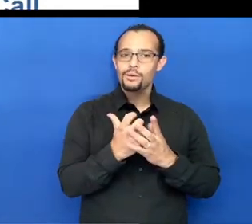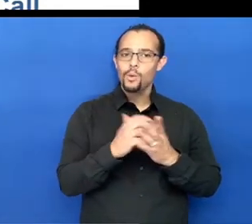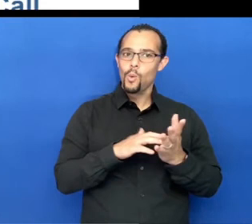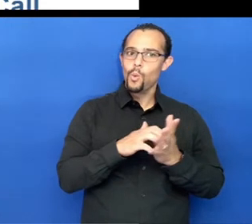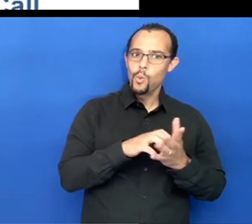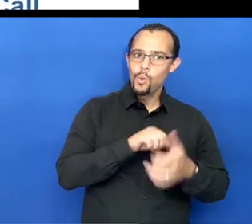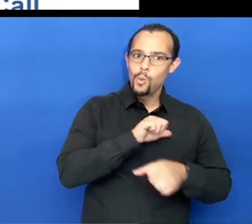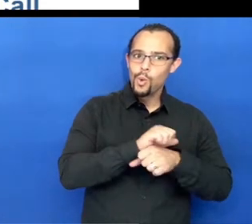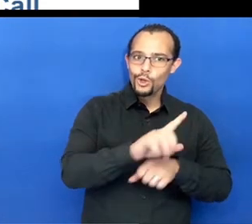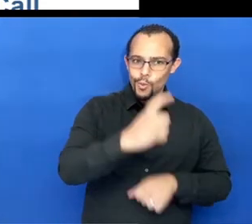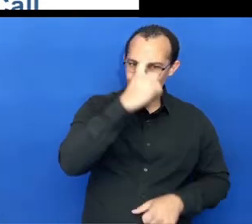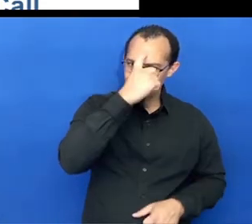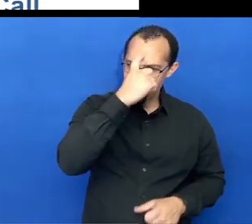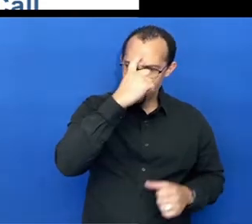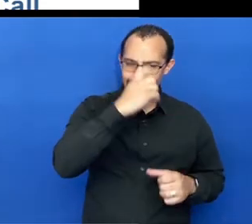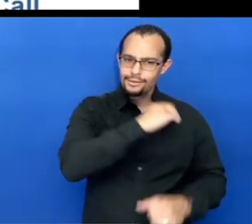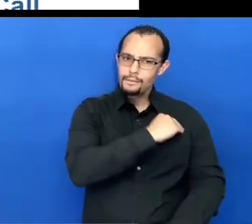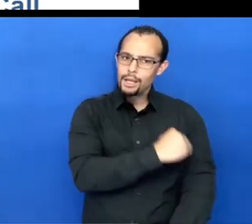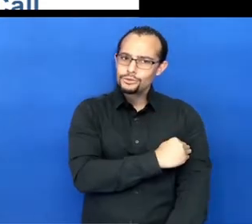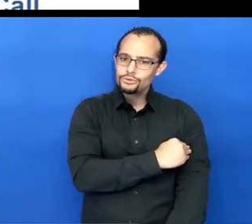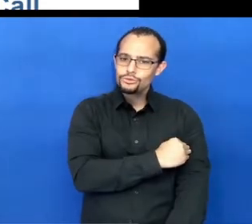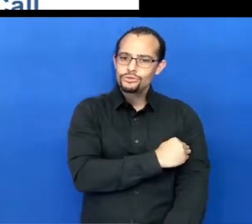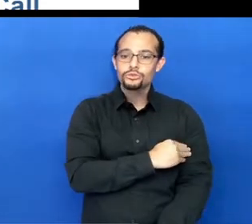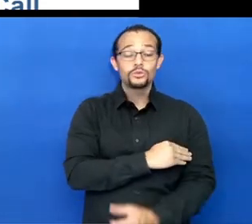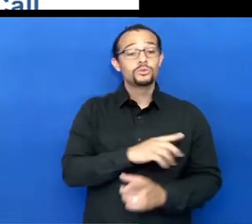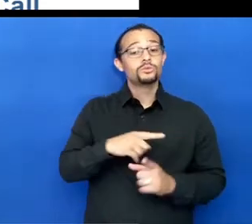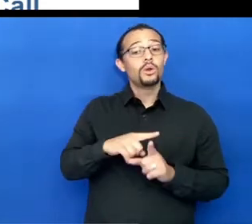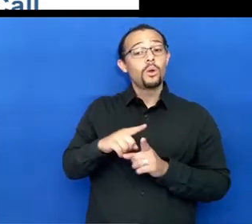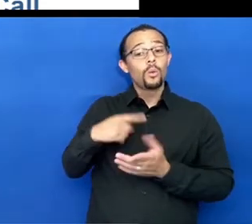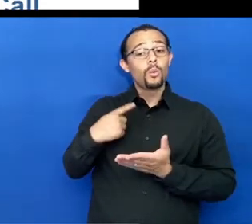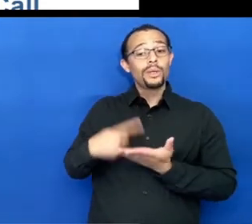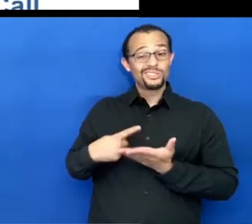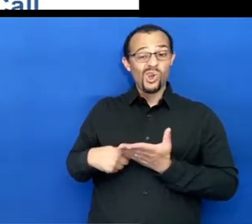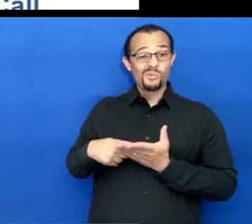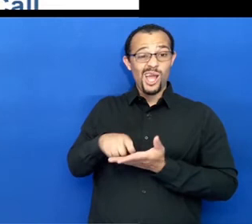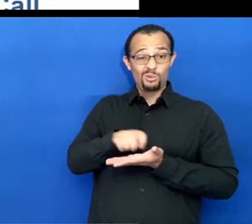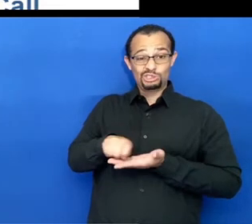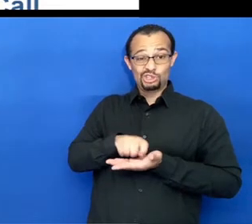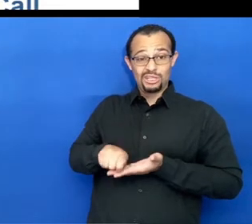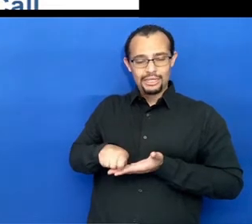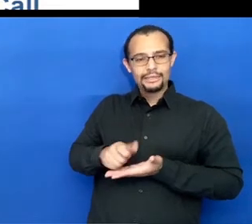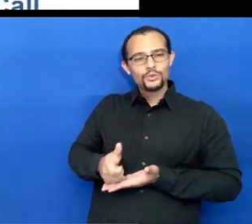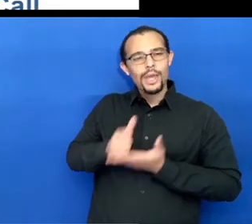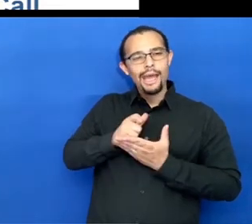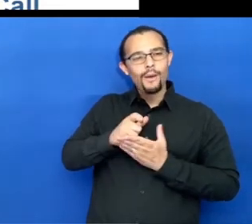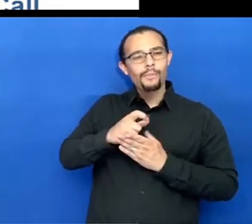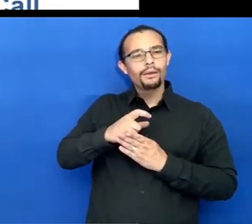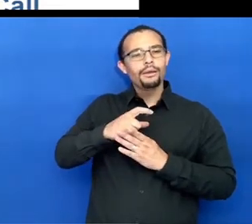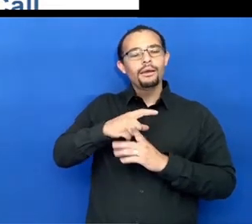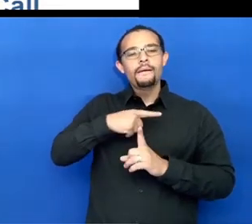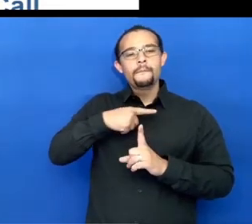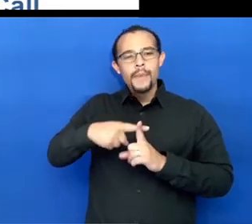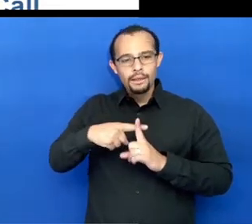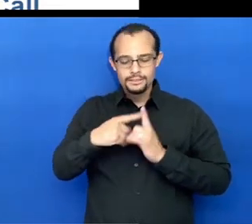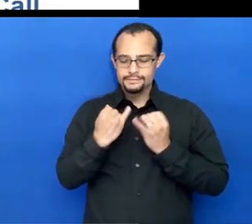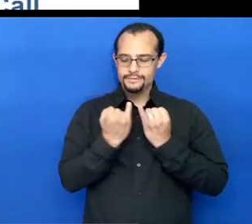exercise that mind muscle, right? And here are some things that within our journaling that we can do, and some of that positive self-talk,